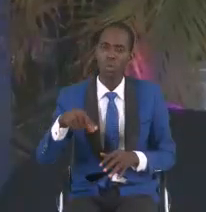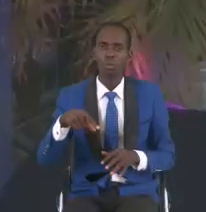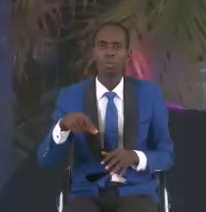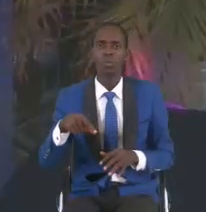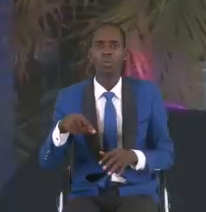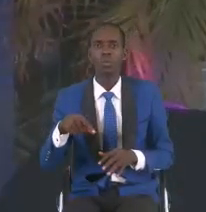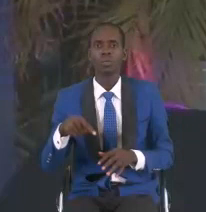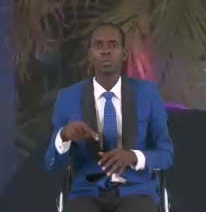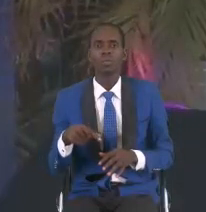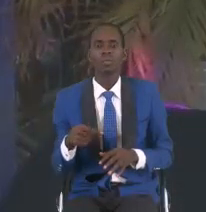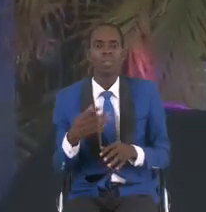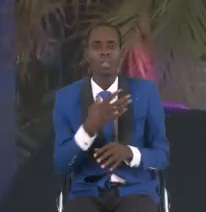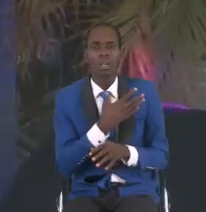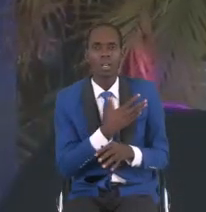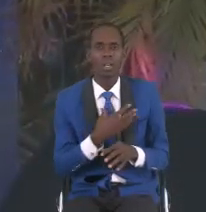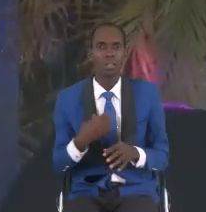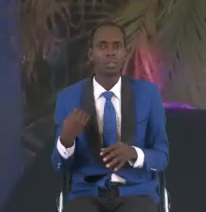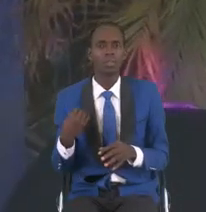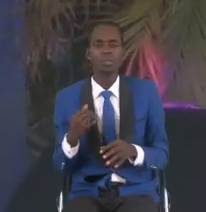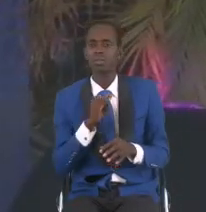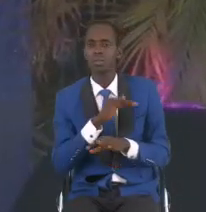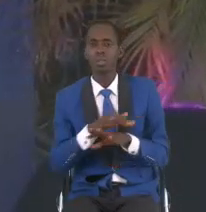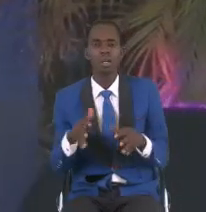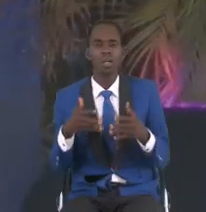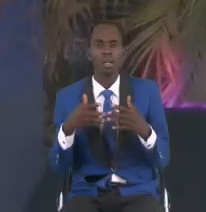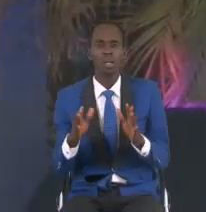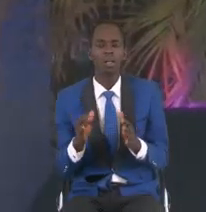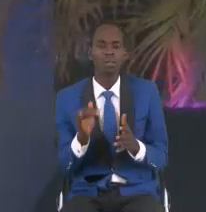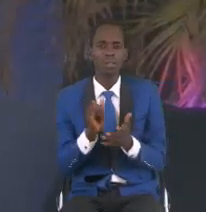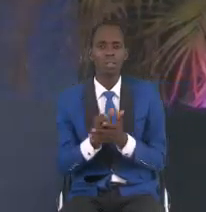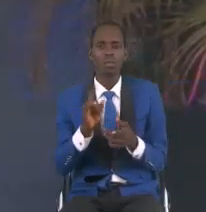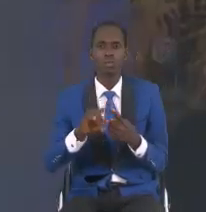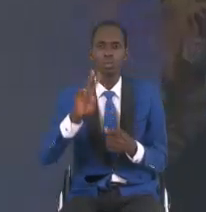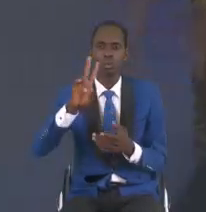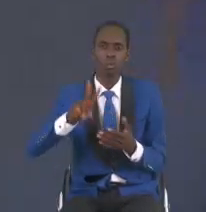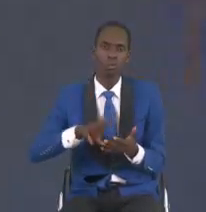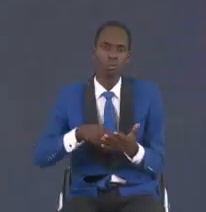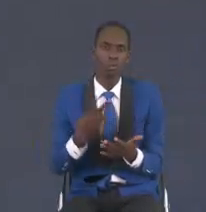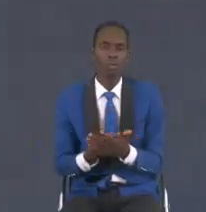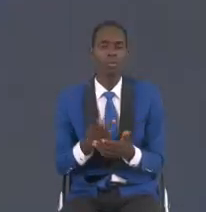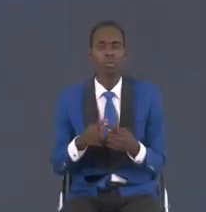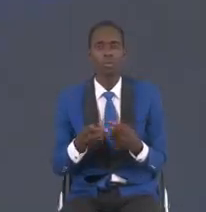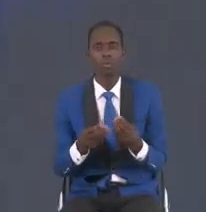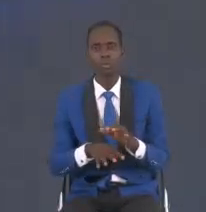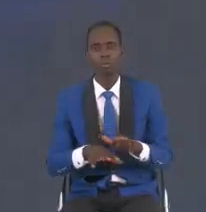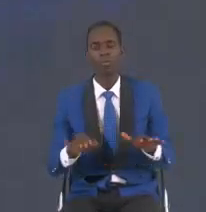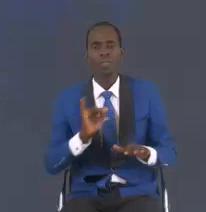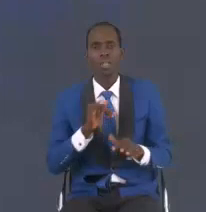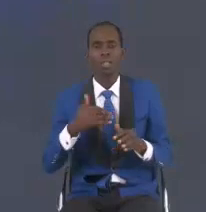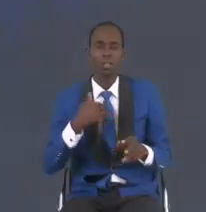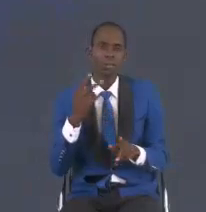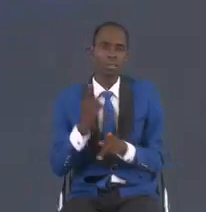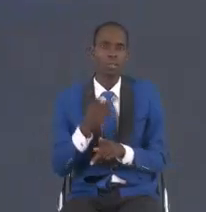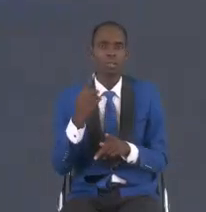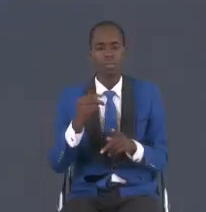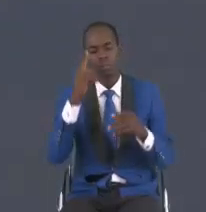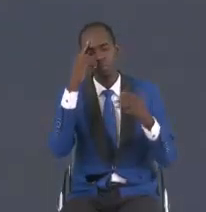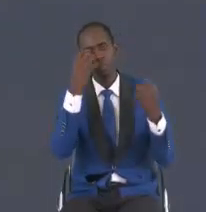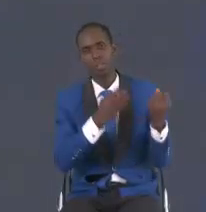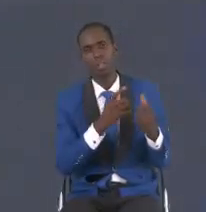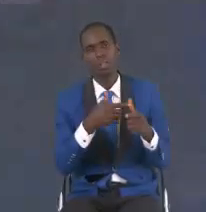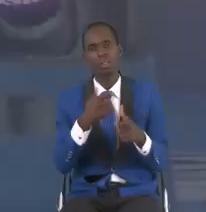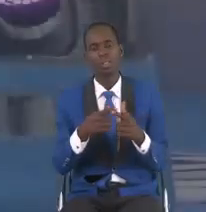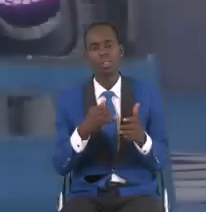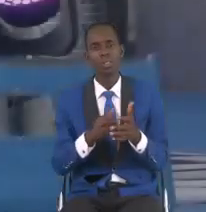crossing of a T. I didn't allow that to fall to the ground. I have kept the faith. And then it says in verse